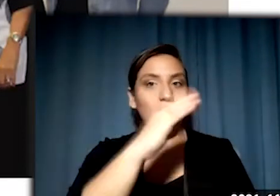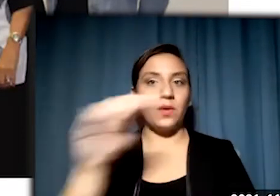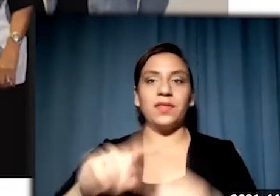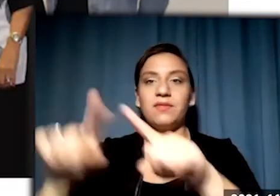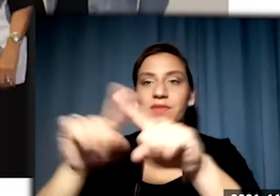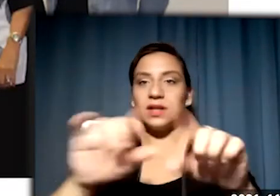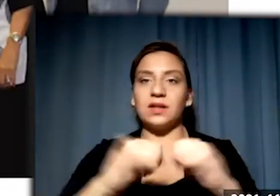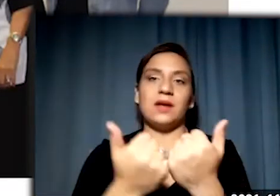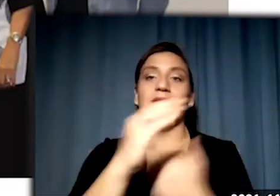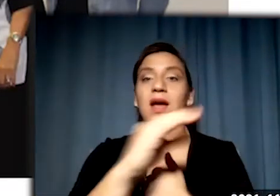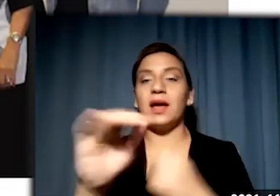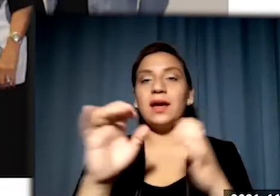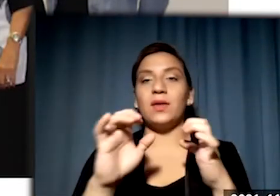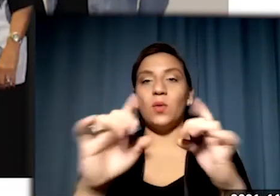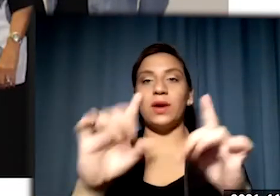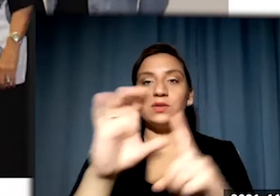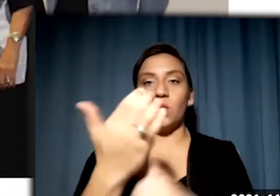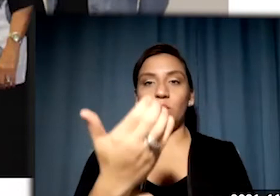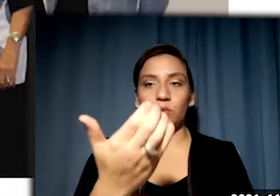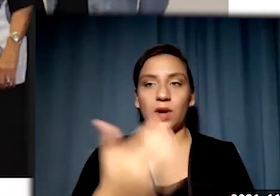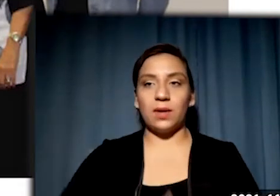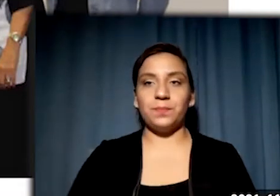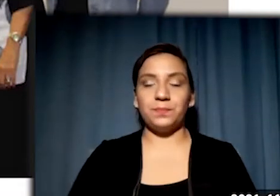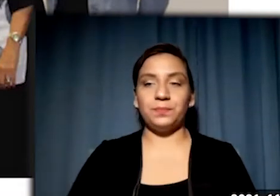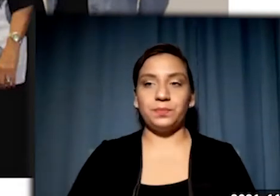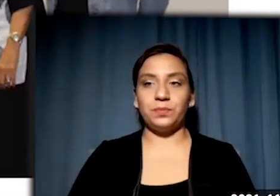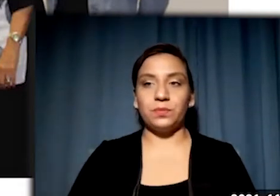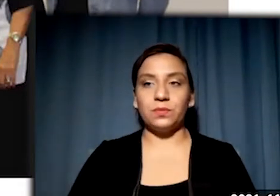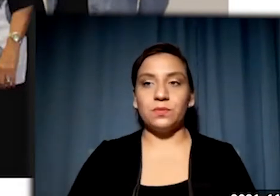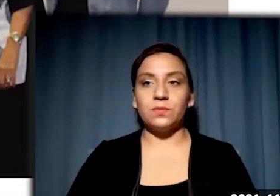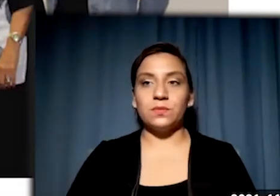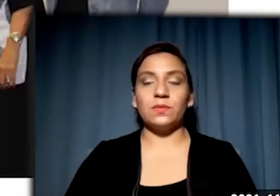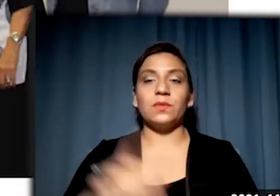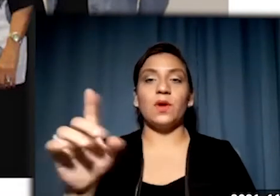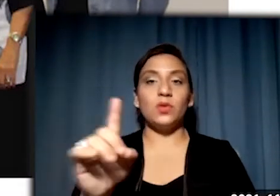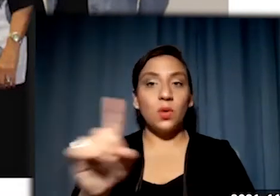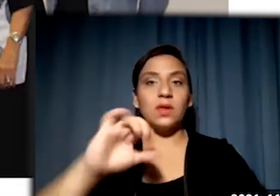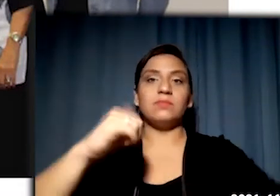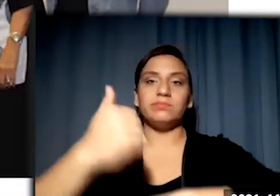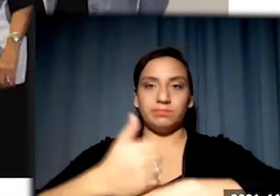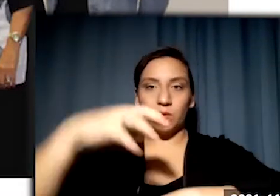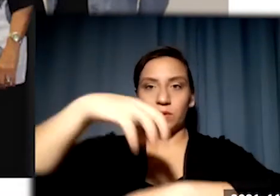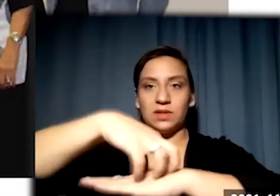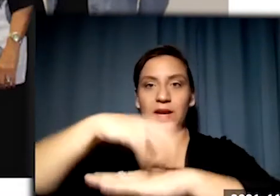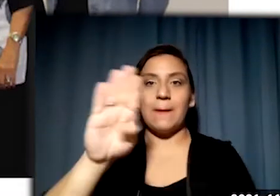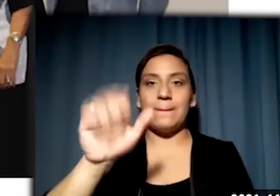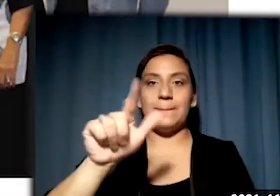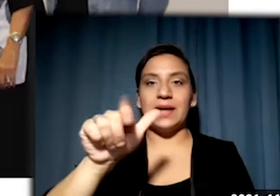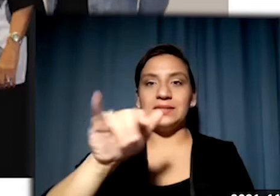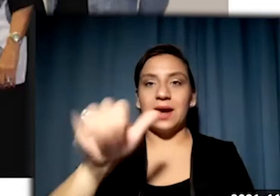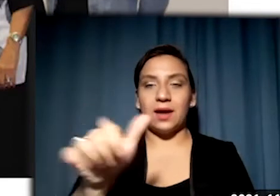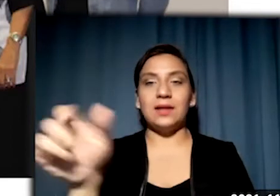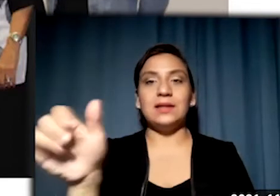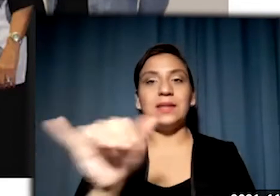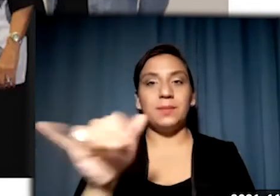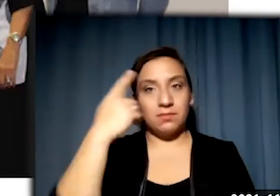entities located in on Bayaja neighborhood, and established the commemorative period of the commemoration